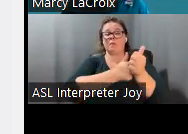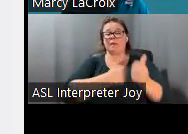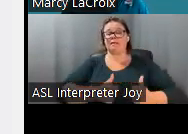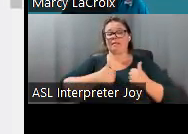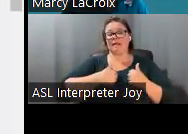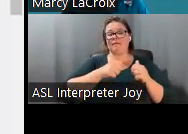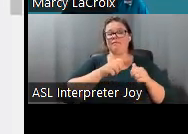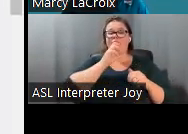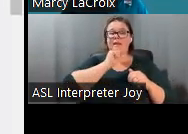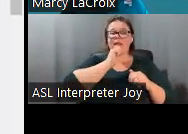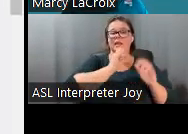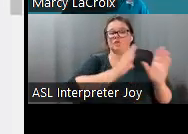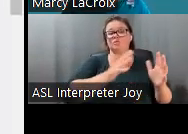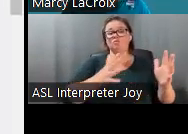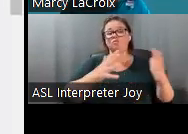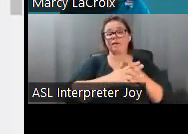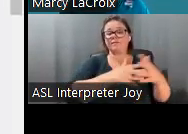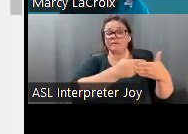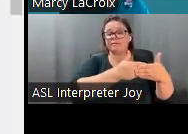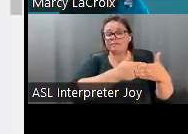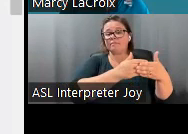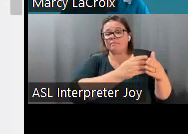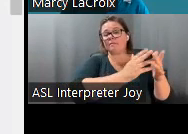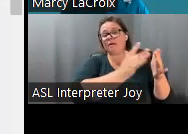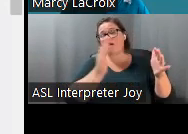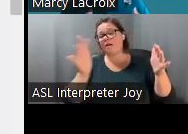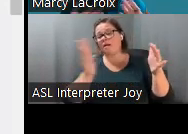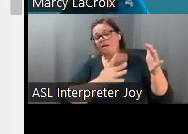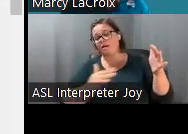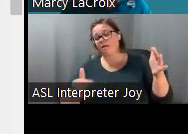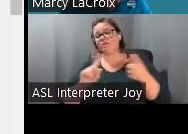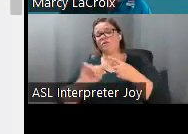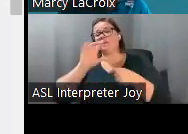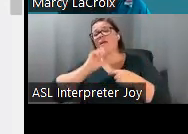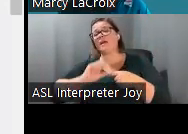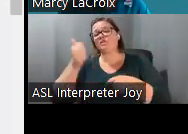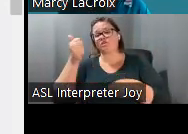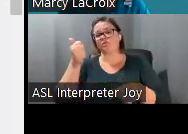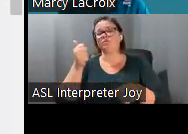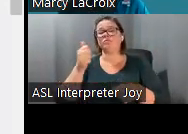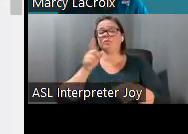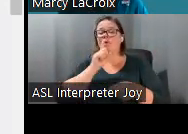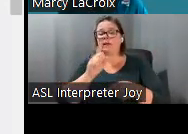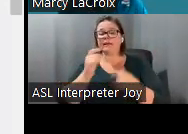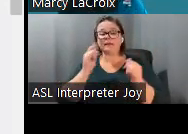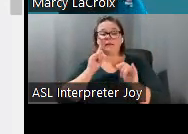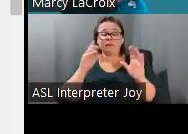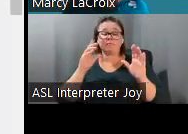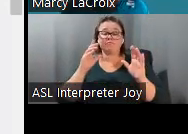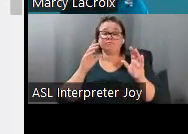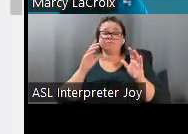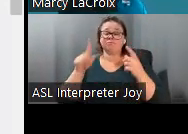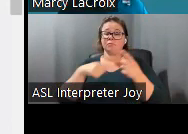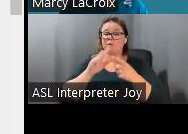pregnancy and infancy, all the way through aging. And what we really want to talk about when we are talking about